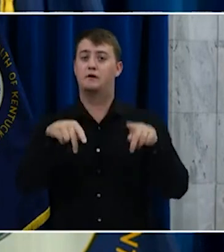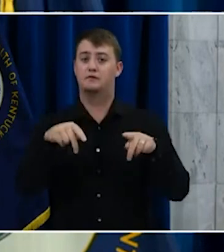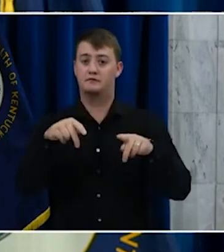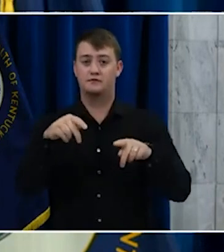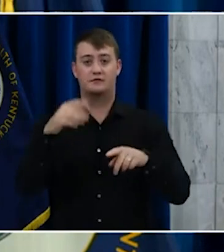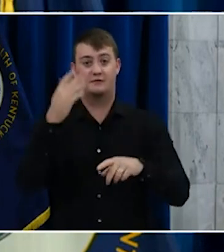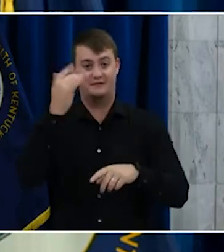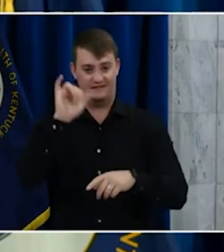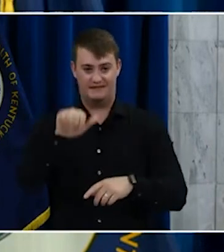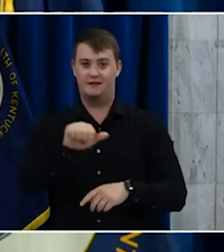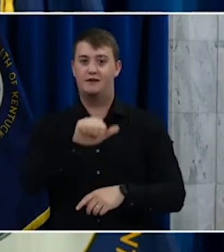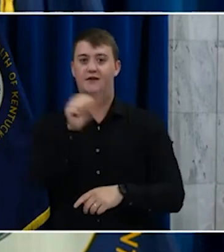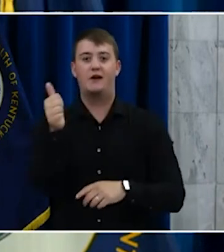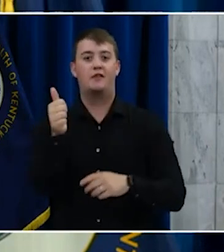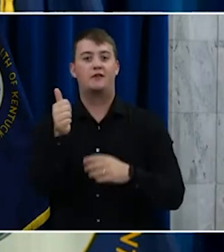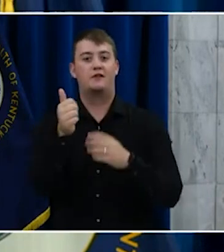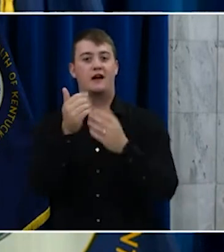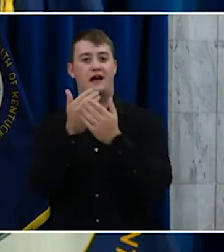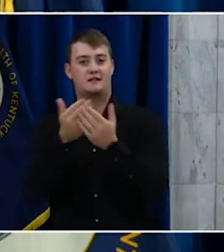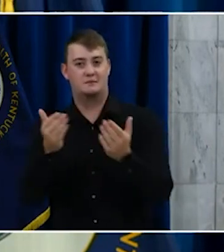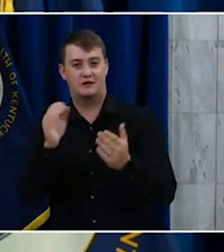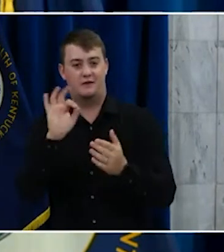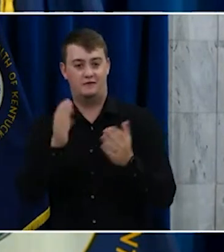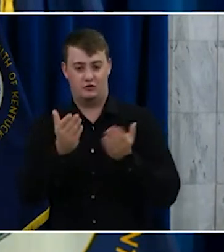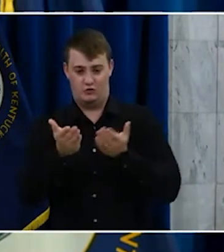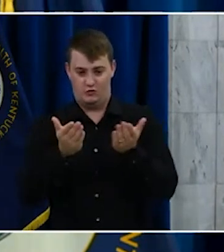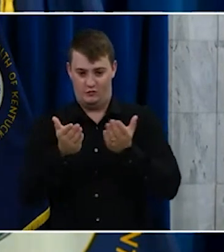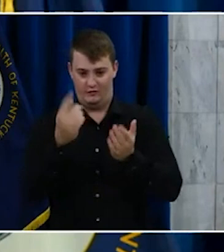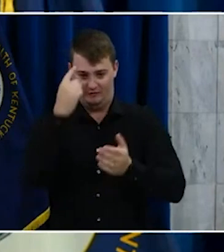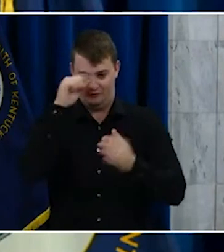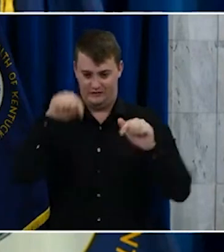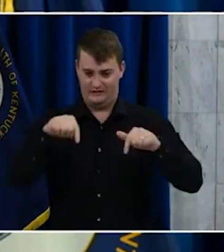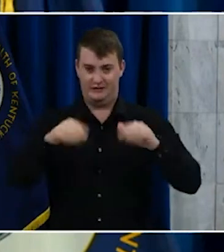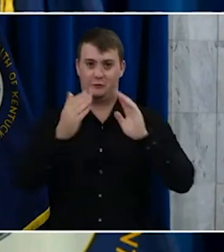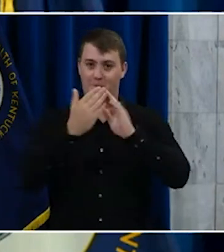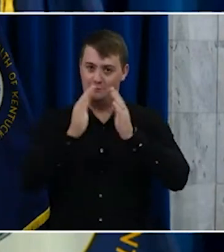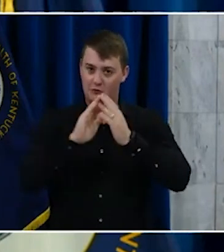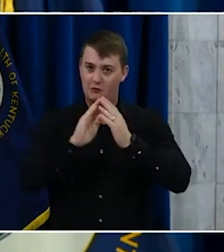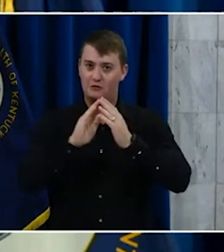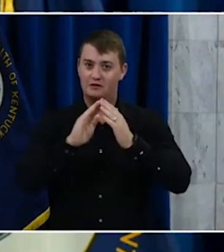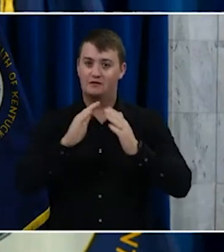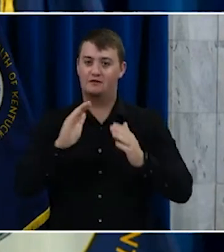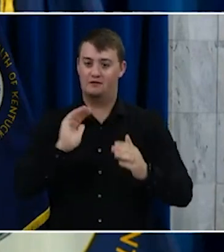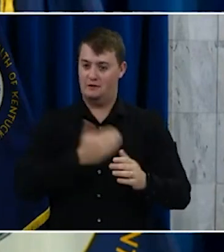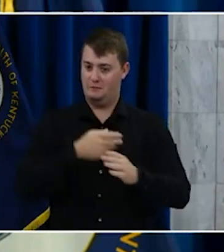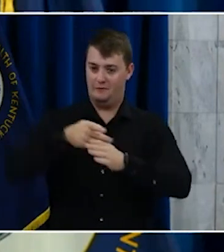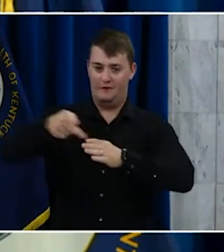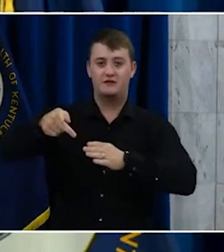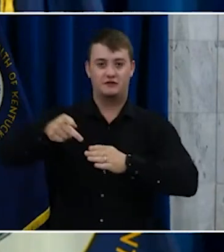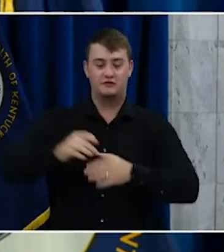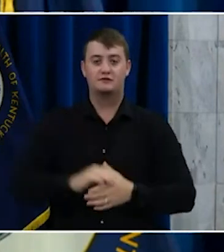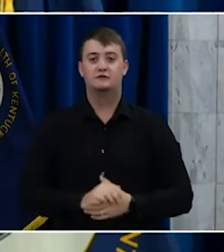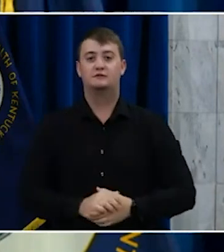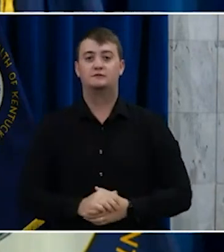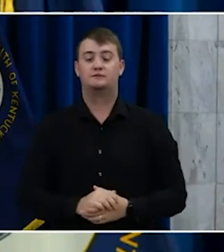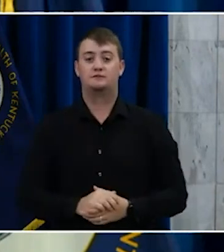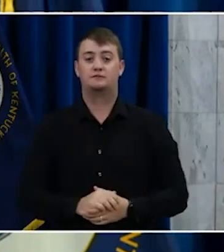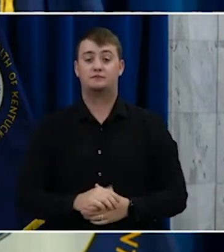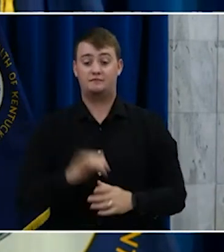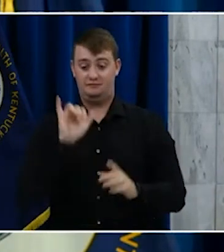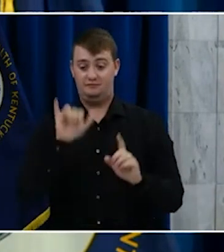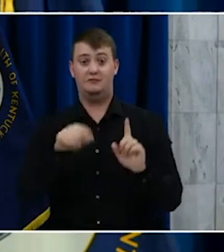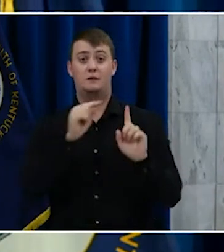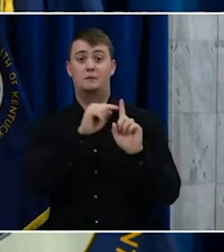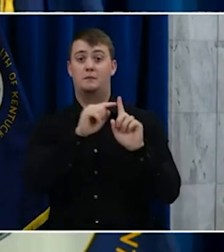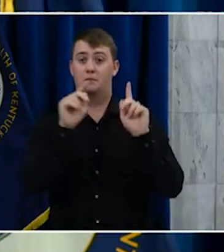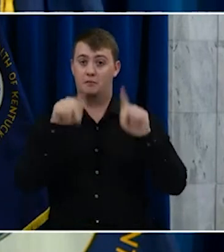just another aspect of service to our community and to our profession. This